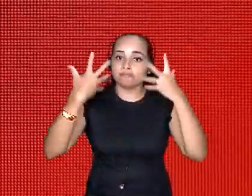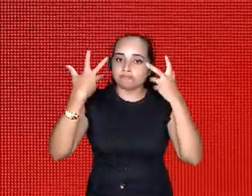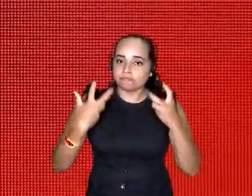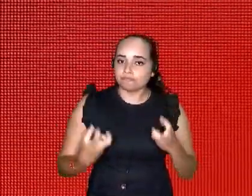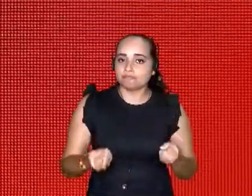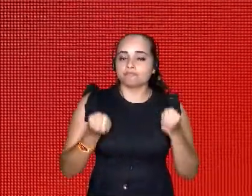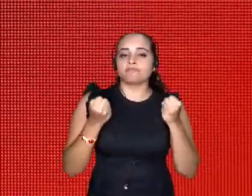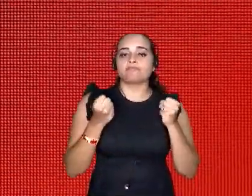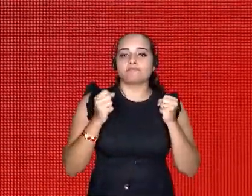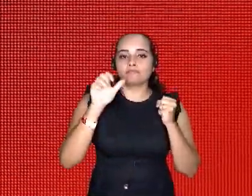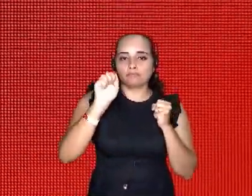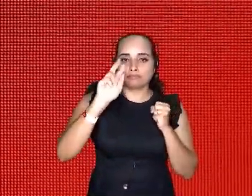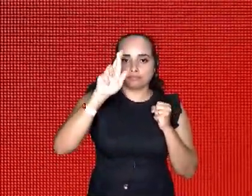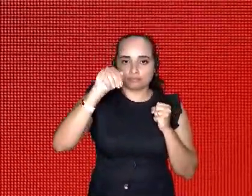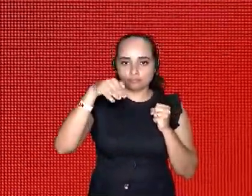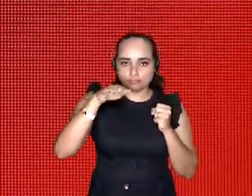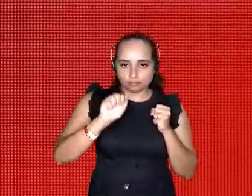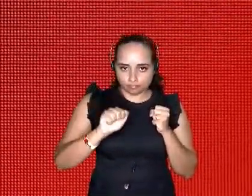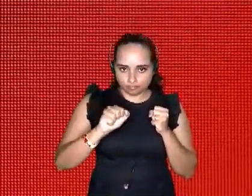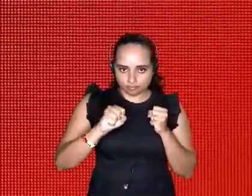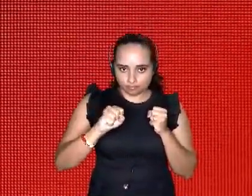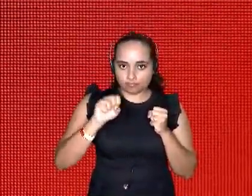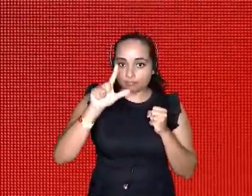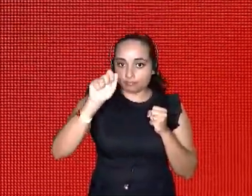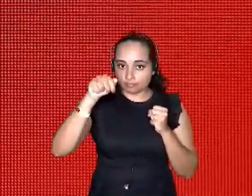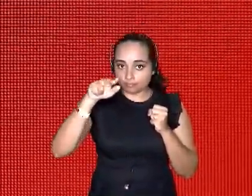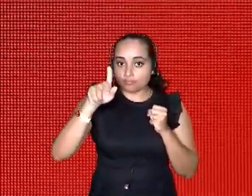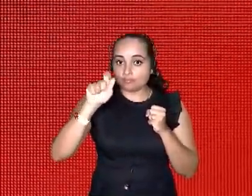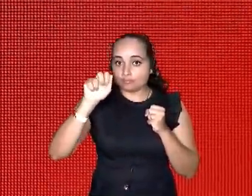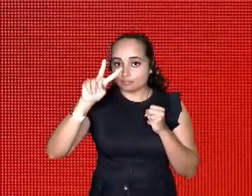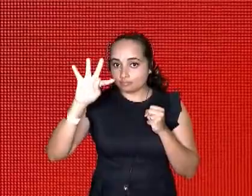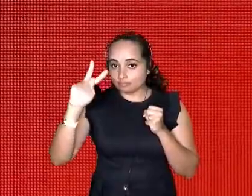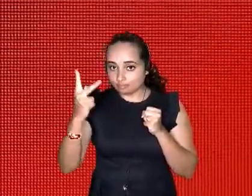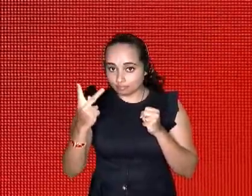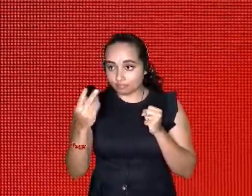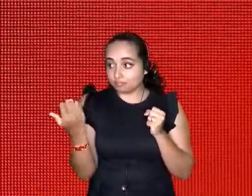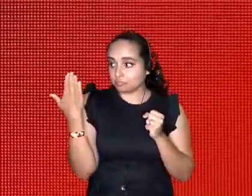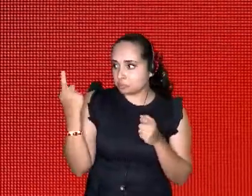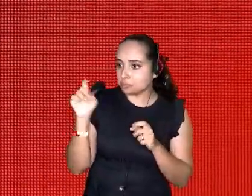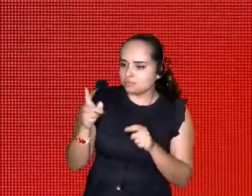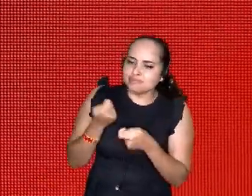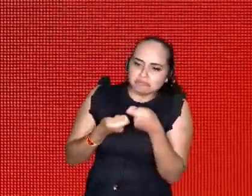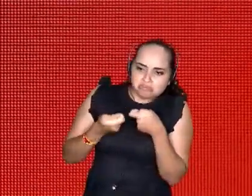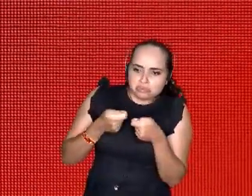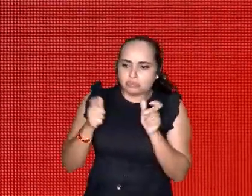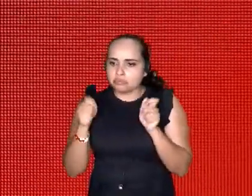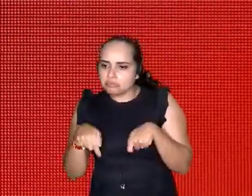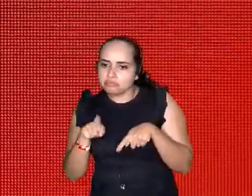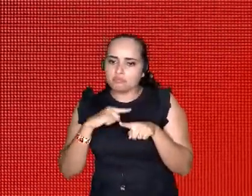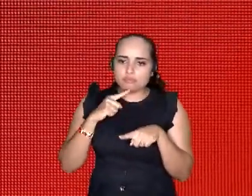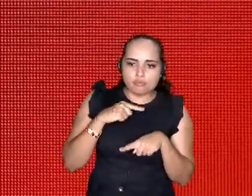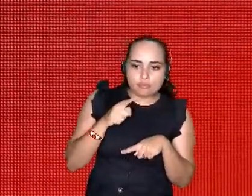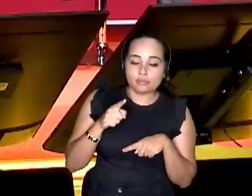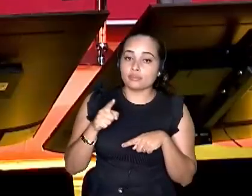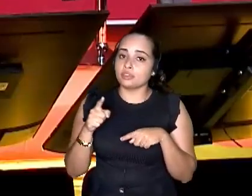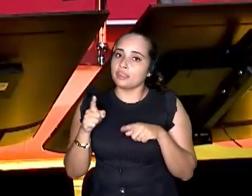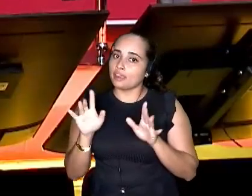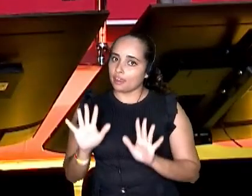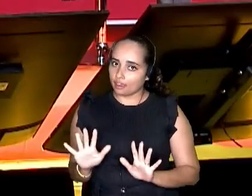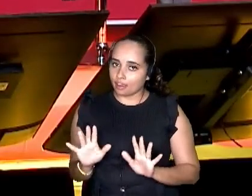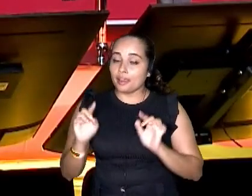some negotiations at the beginning to see whether you could just adhere little by little, step by step. Apparently this is going to